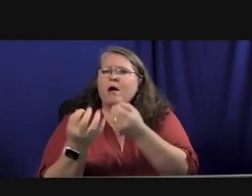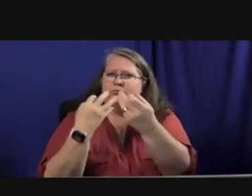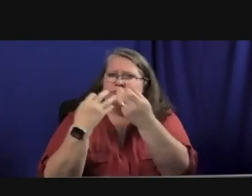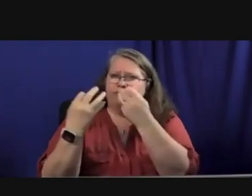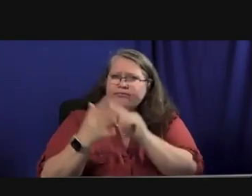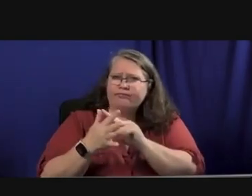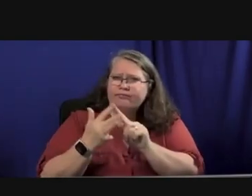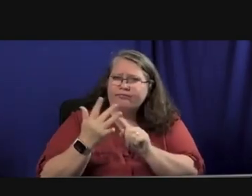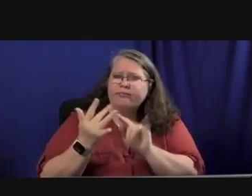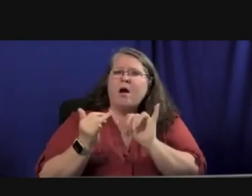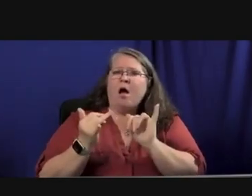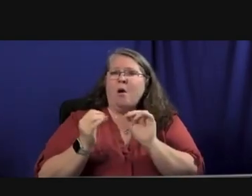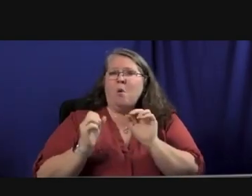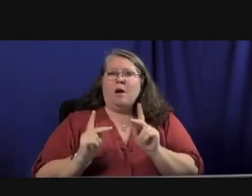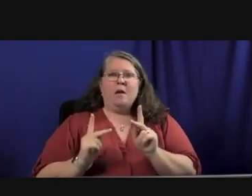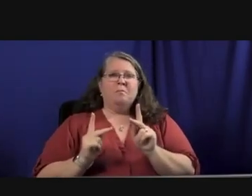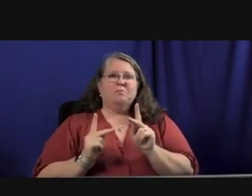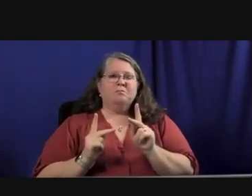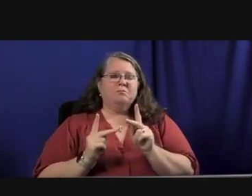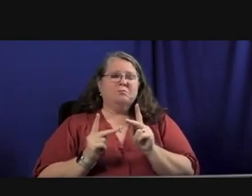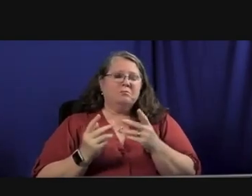communicate. This